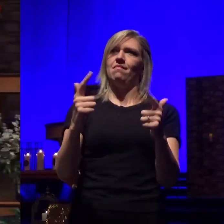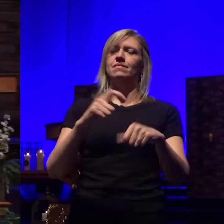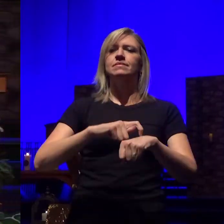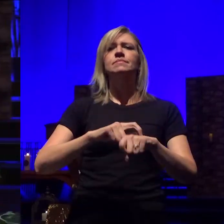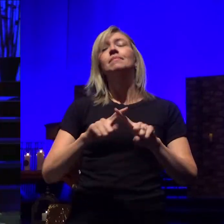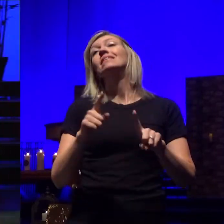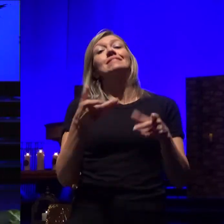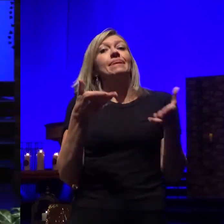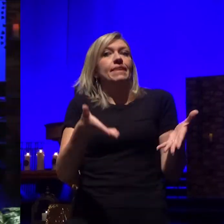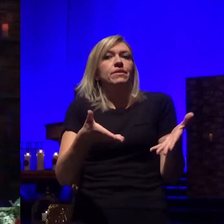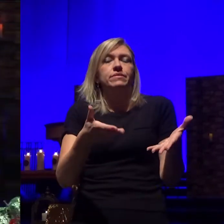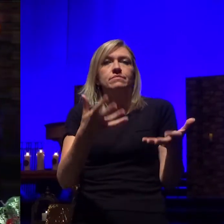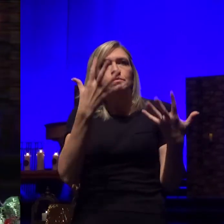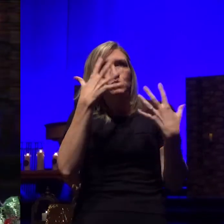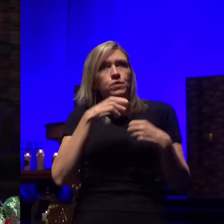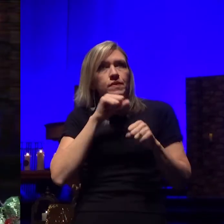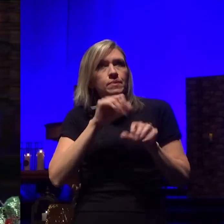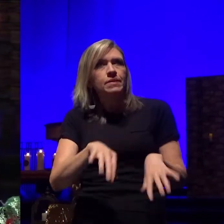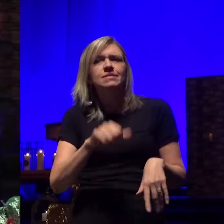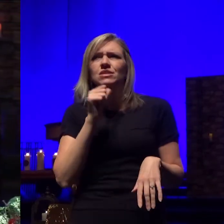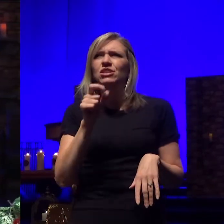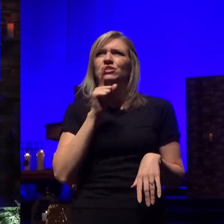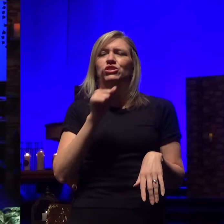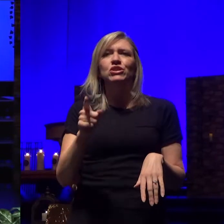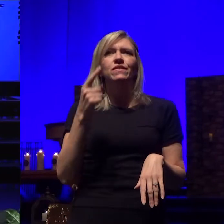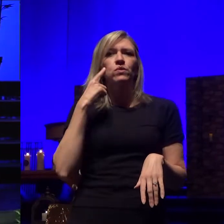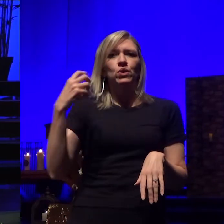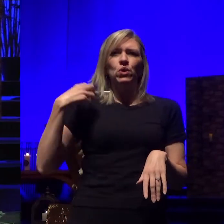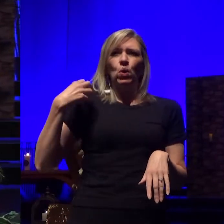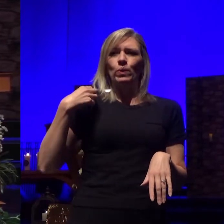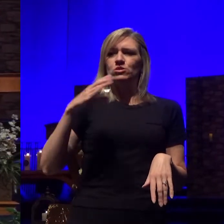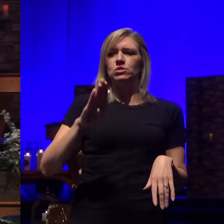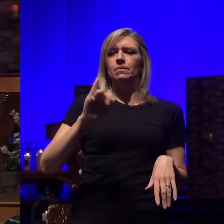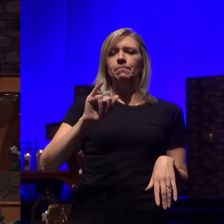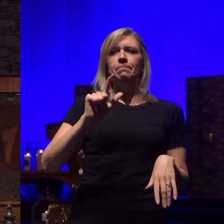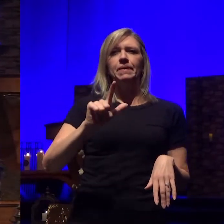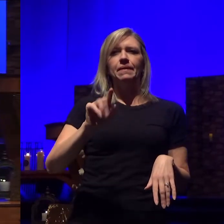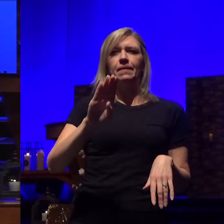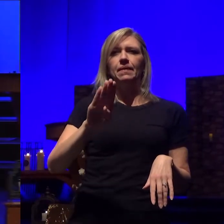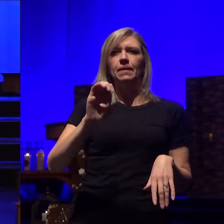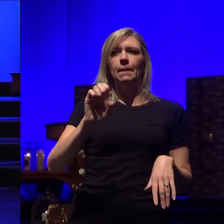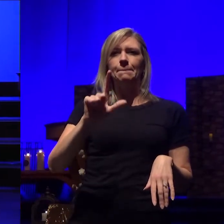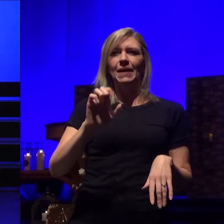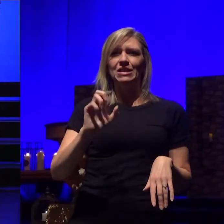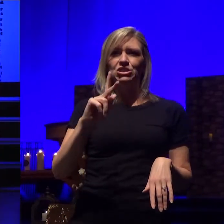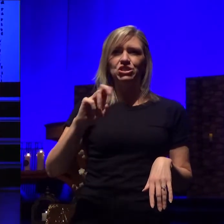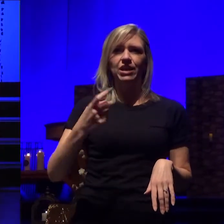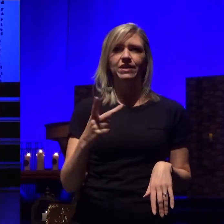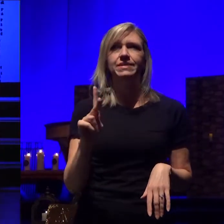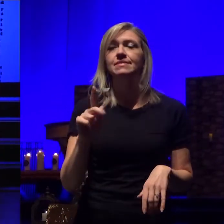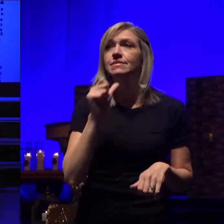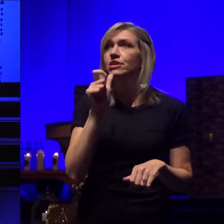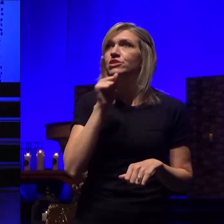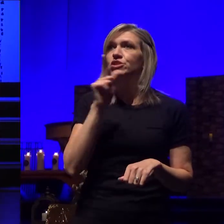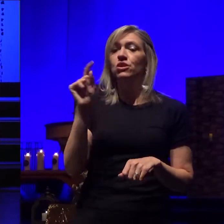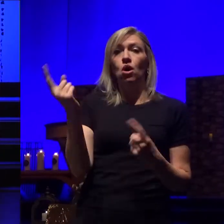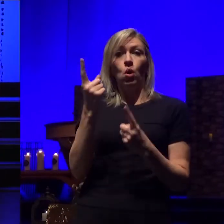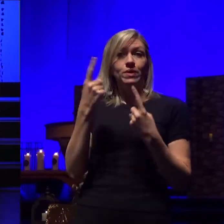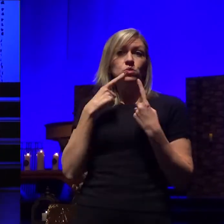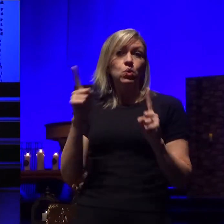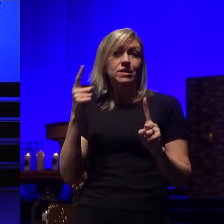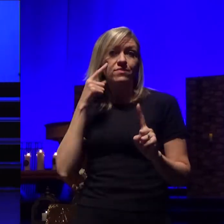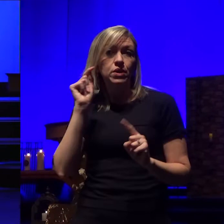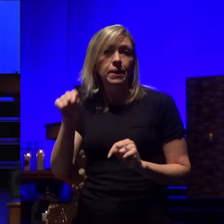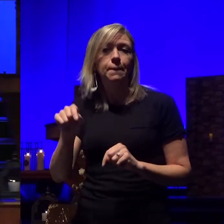You know, I don't know if the way of the Spirit would always work for Bill Belichick coaching the New England Patriots. I don't know if the way of the Spirit would always